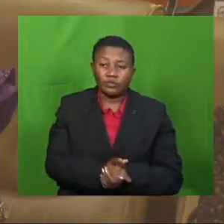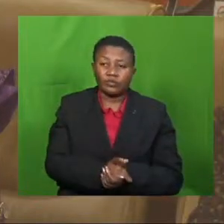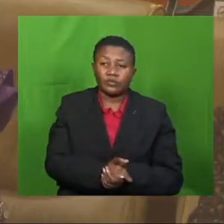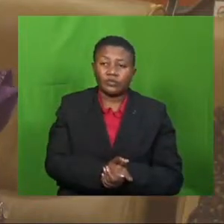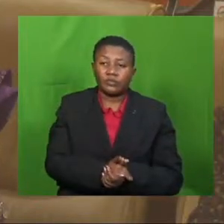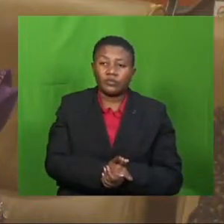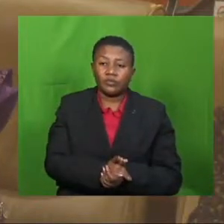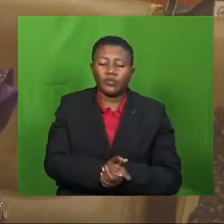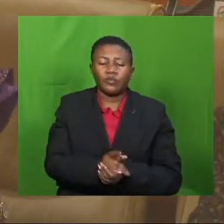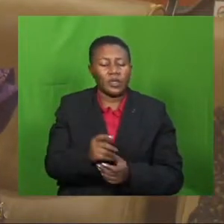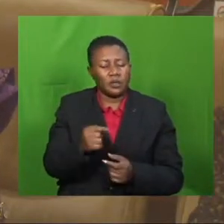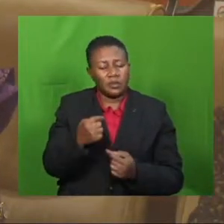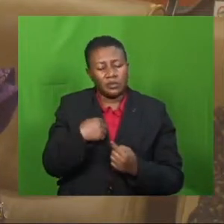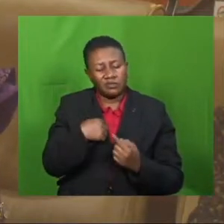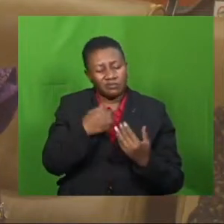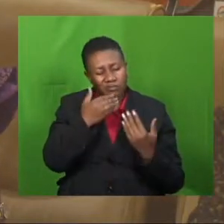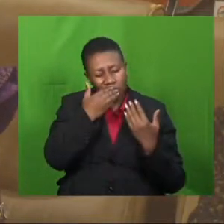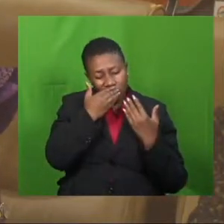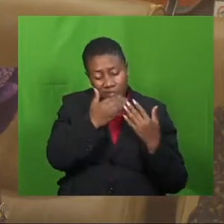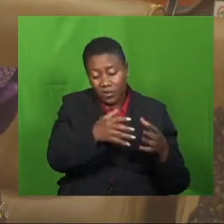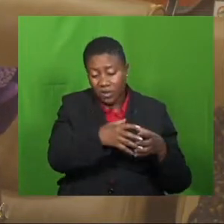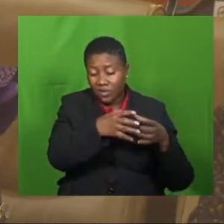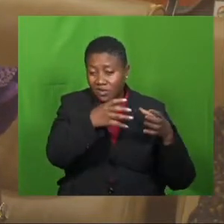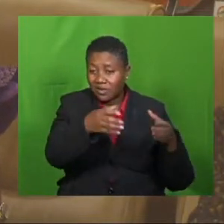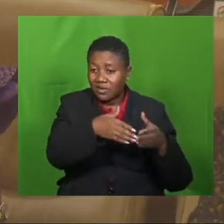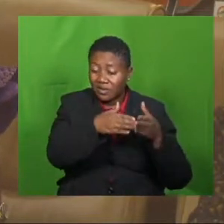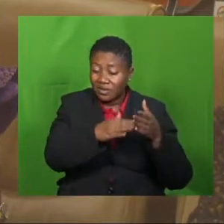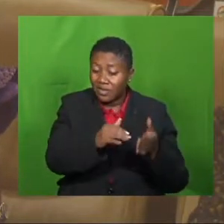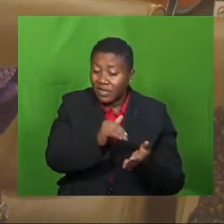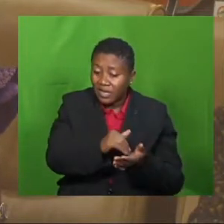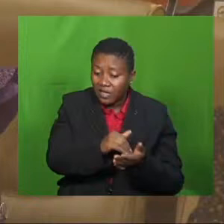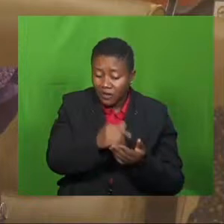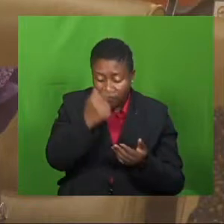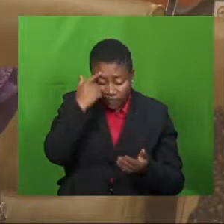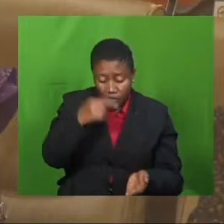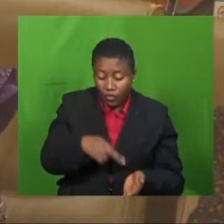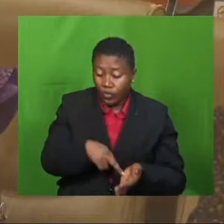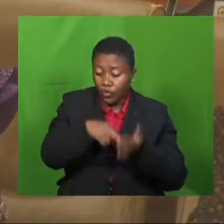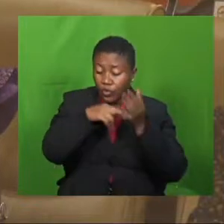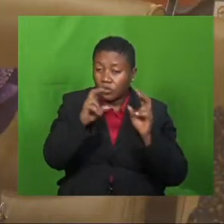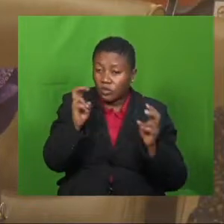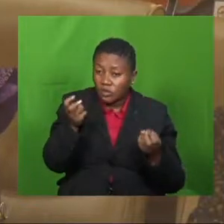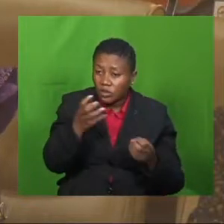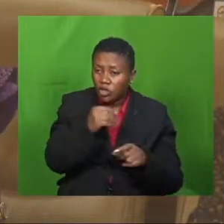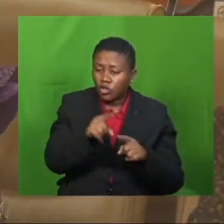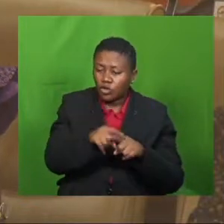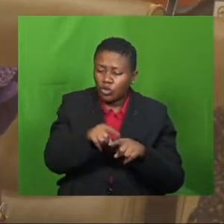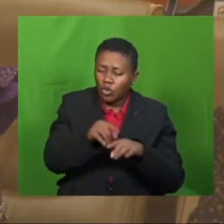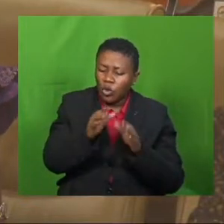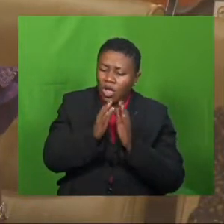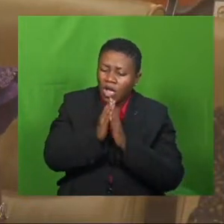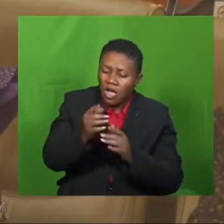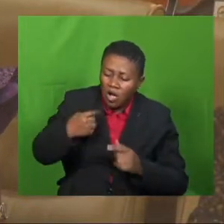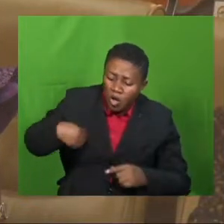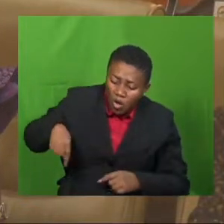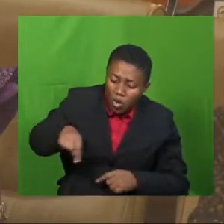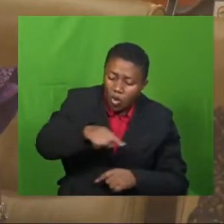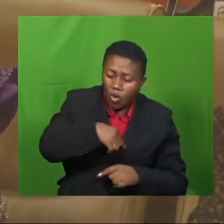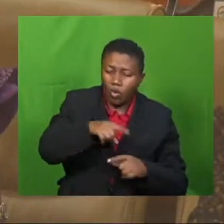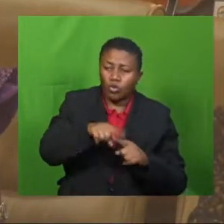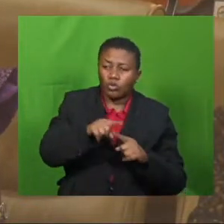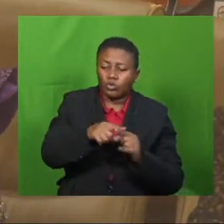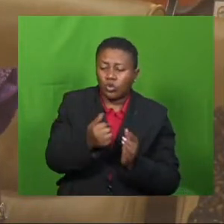must thank the Majority Leader again for raising these issues and calling on all of us to position ourselves to